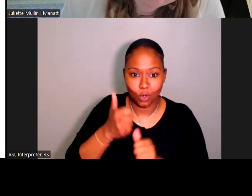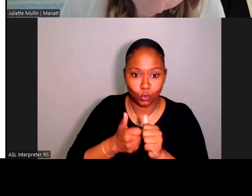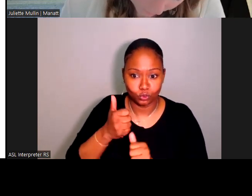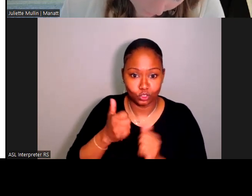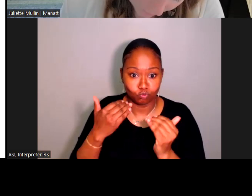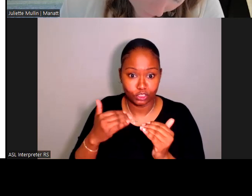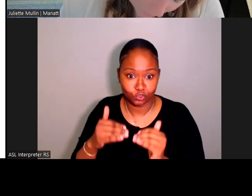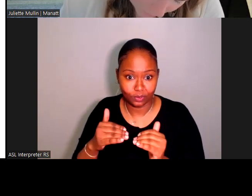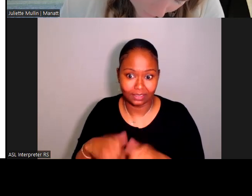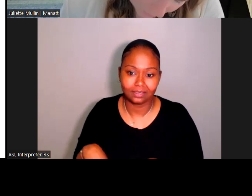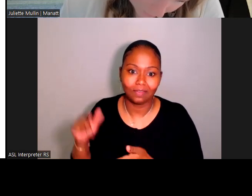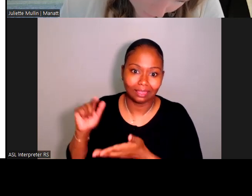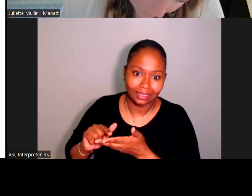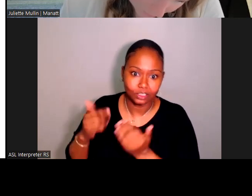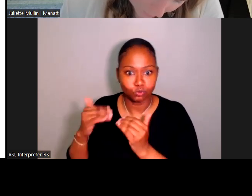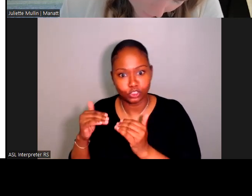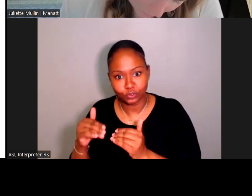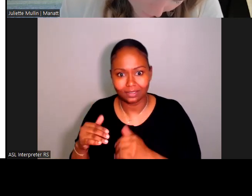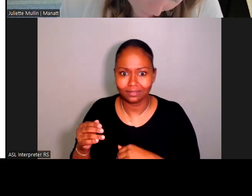don't understand.